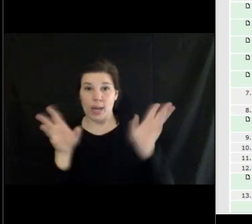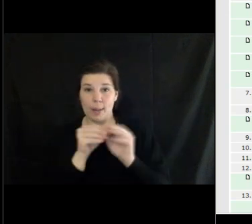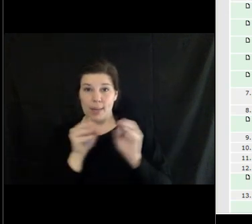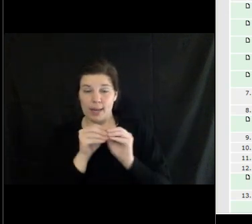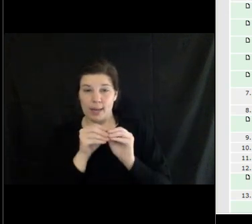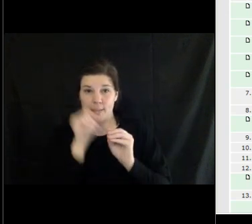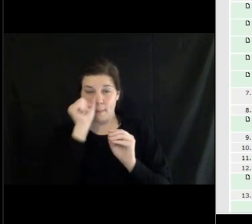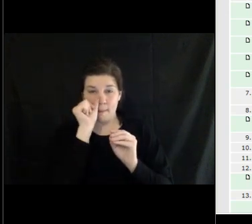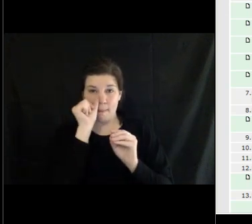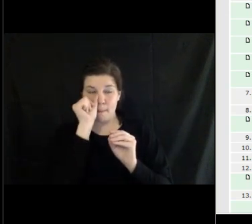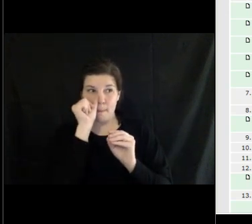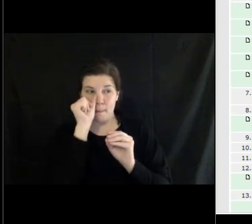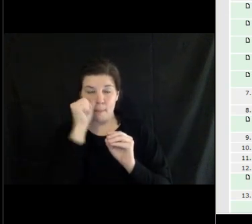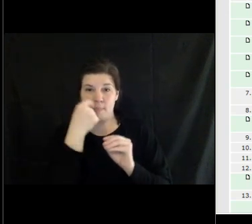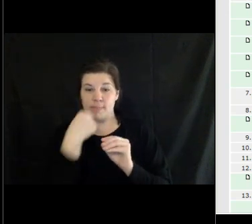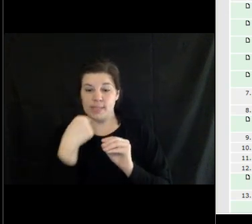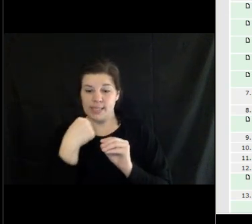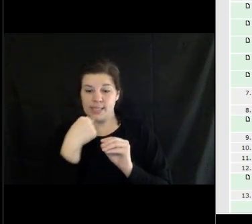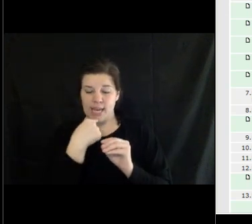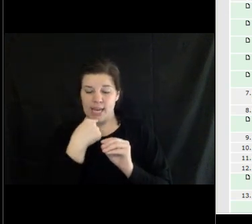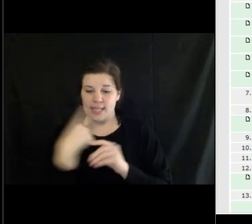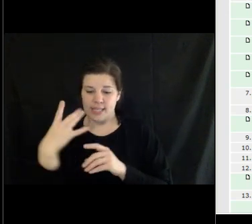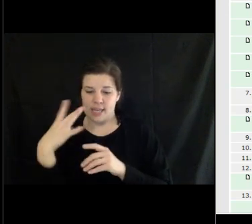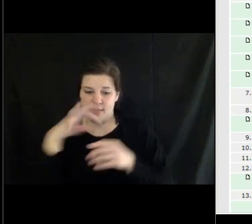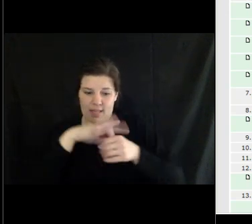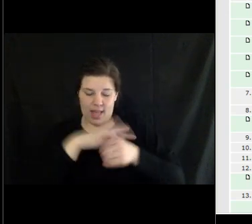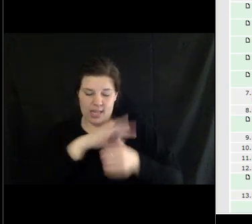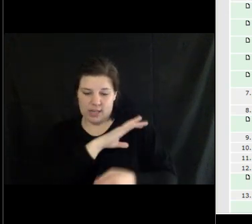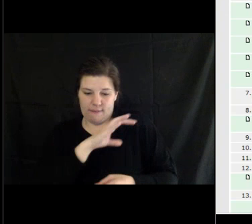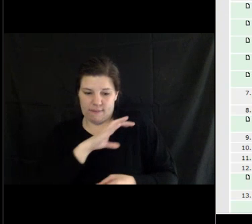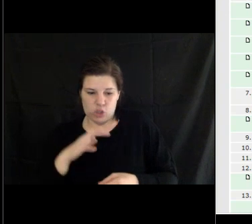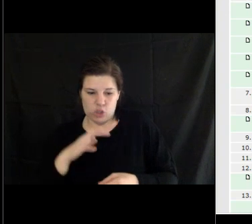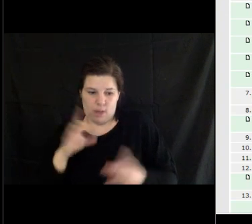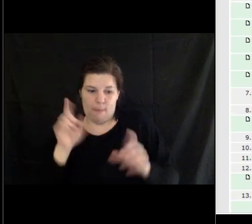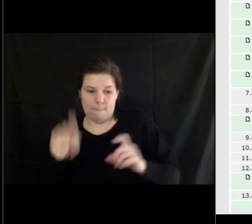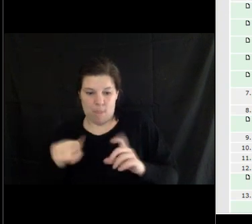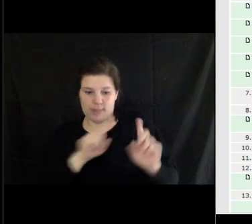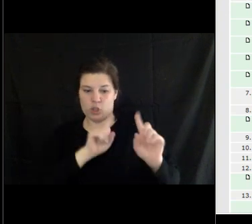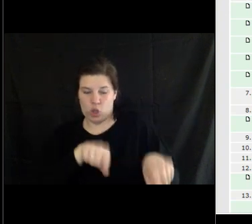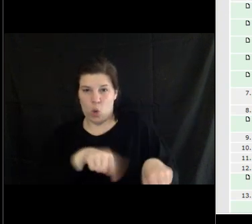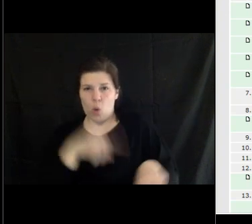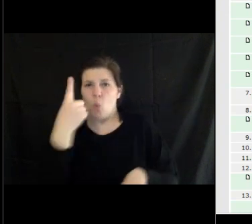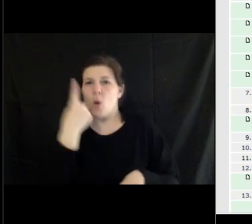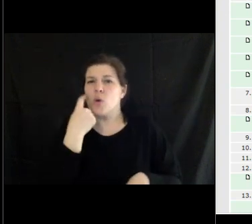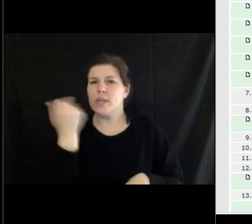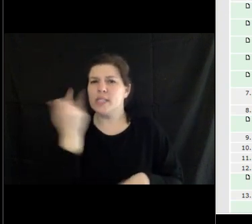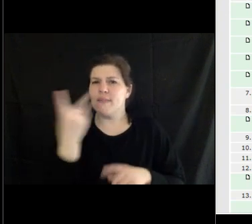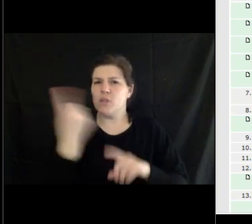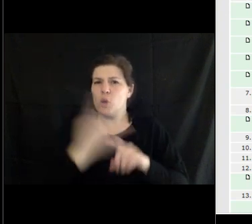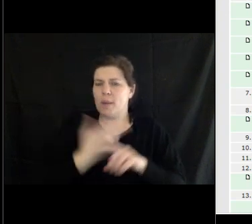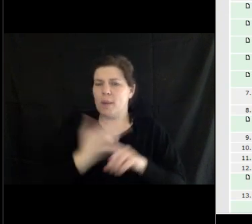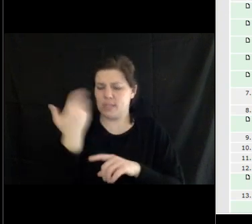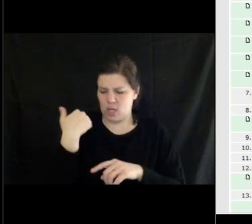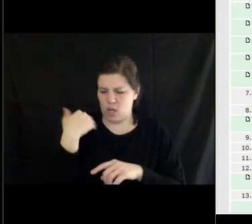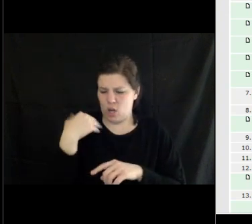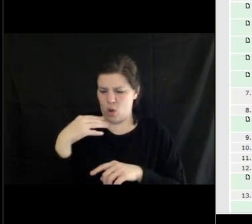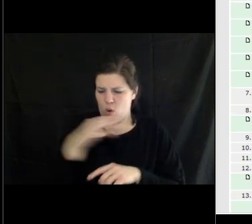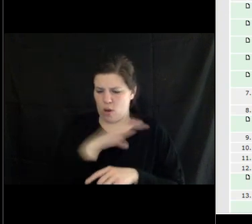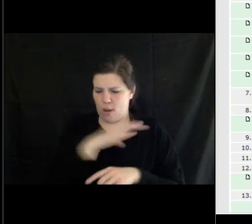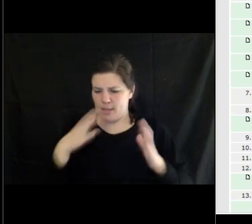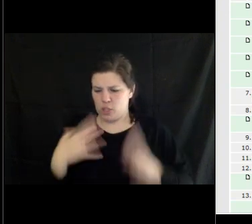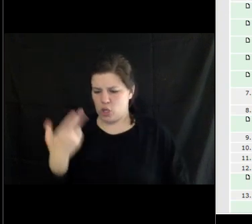that the elected official need to attend. One of them happened a few months ago. Commissioner Hay attended that virtual